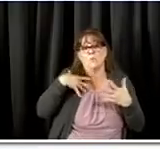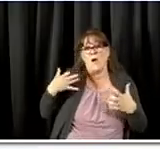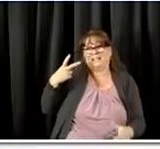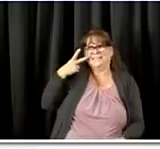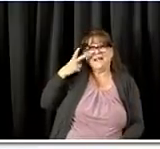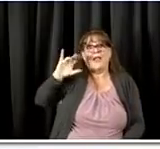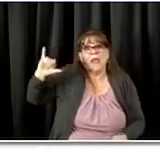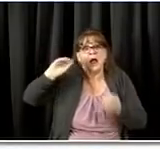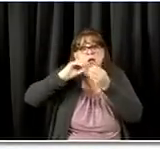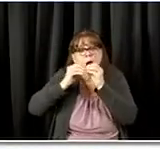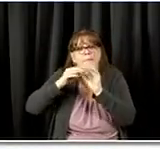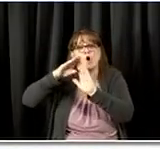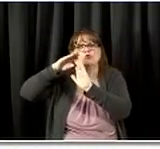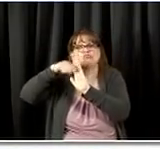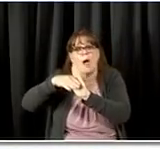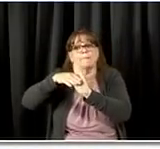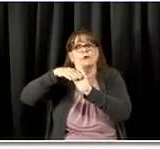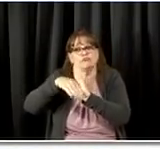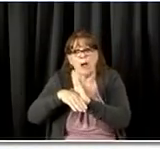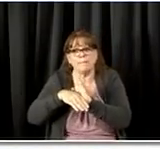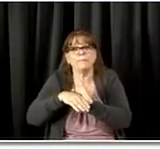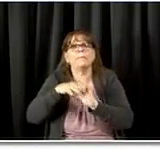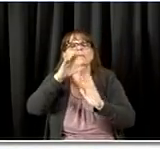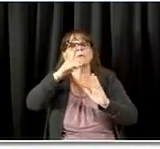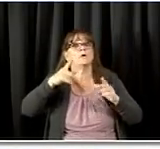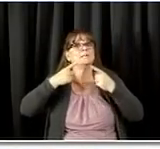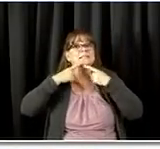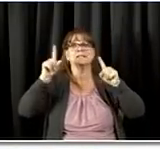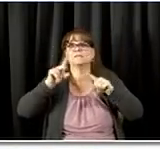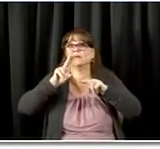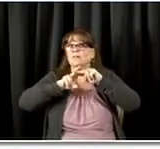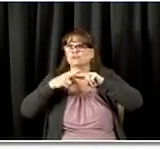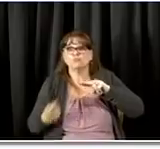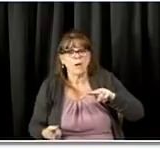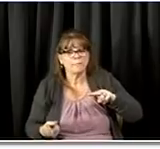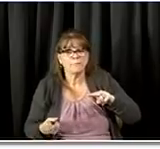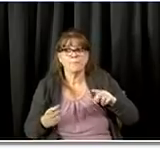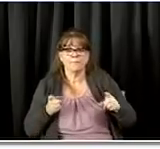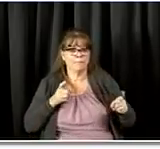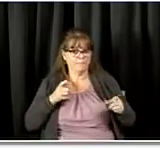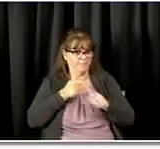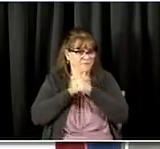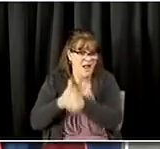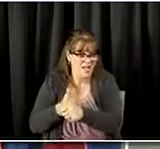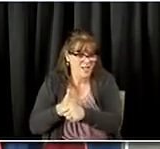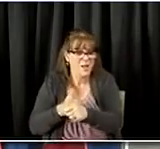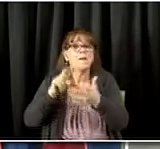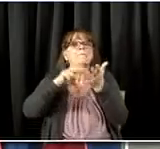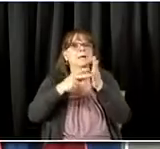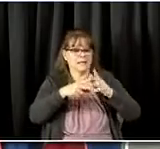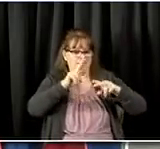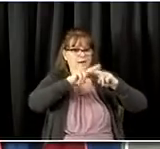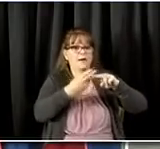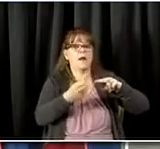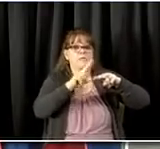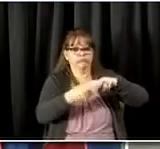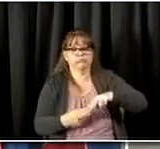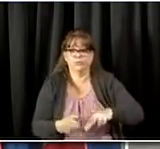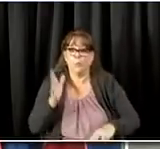can achieve that in the next couple of weeks, that's really where we have the greatest impact on outcomes in the state.